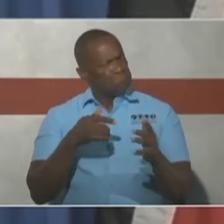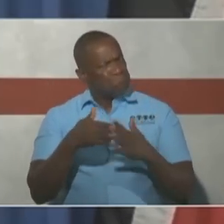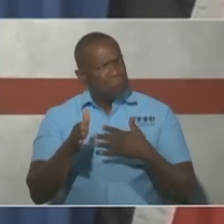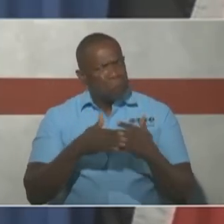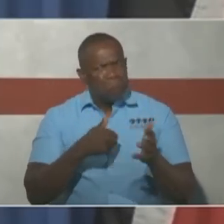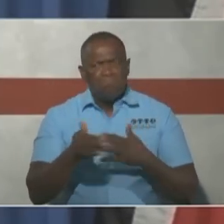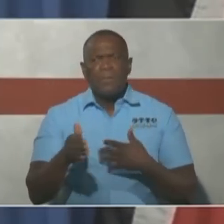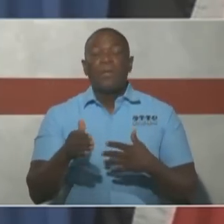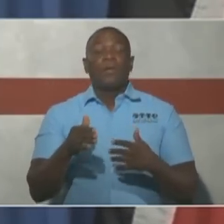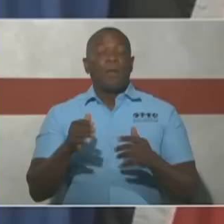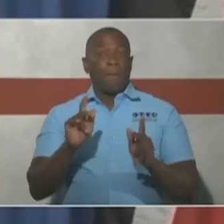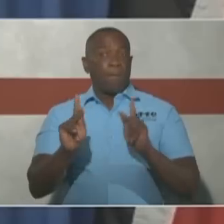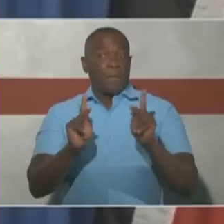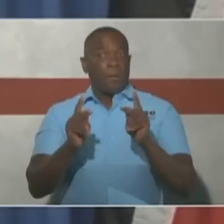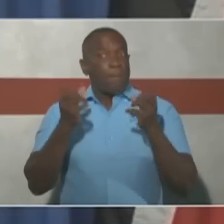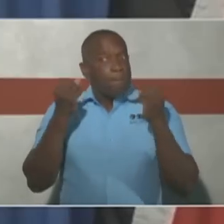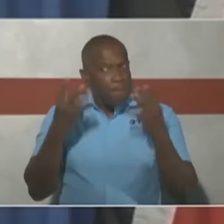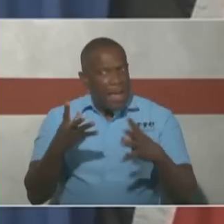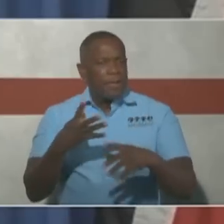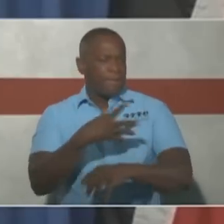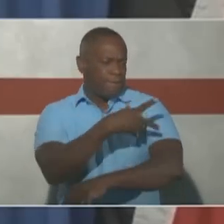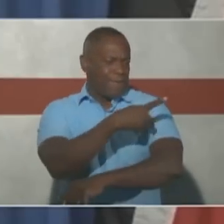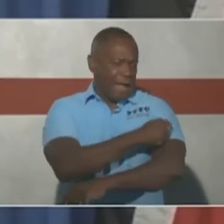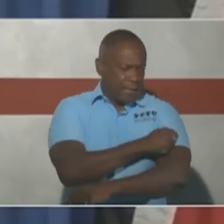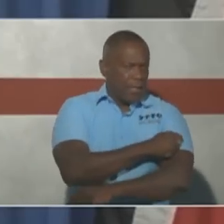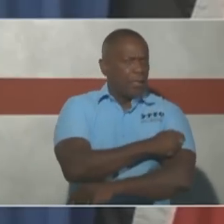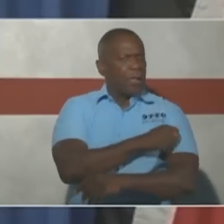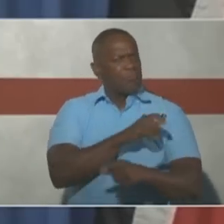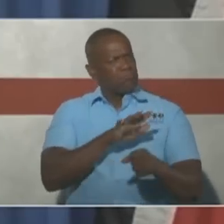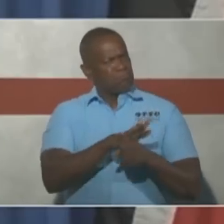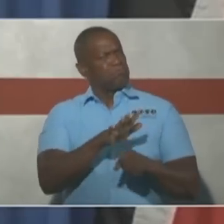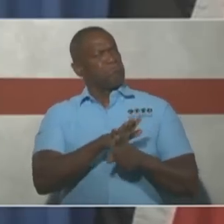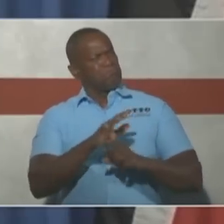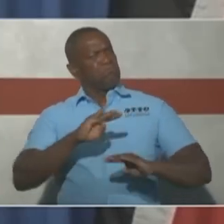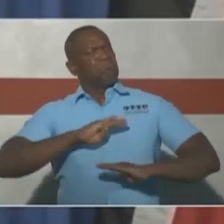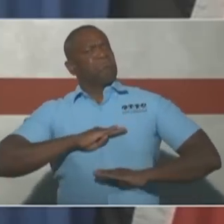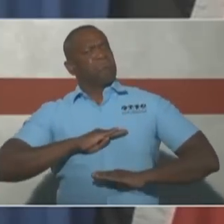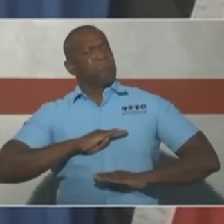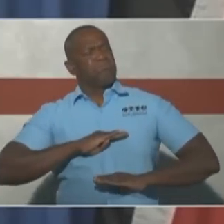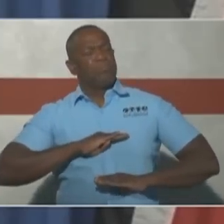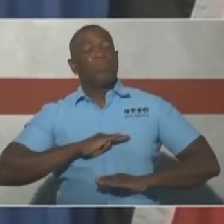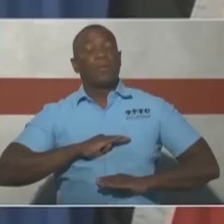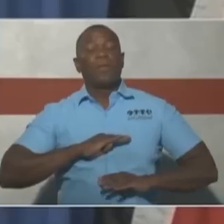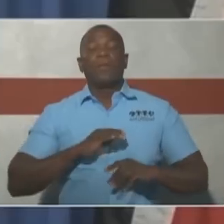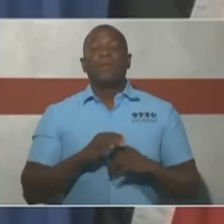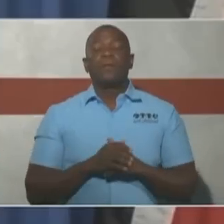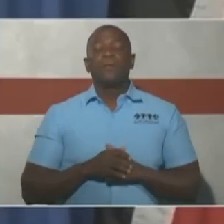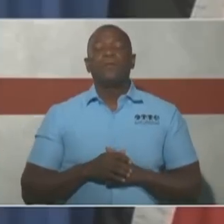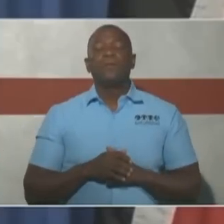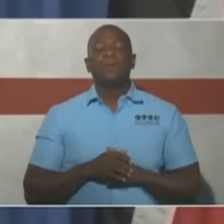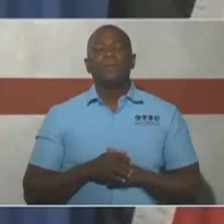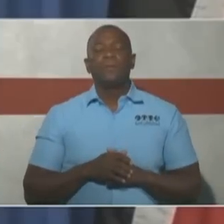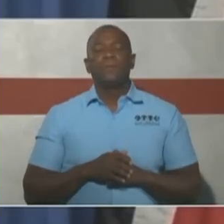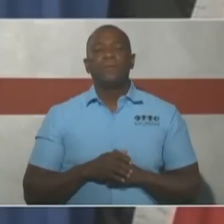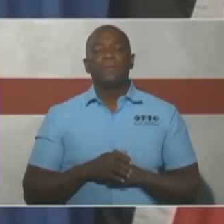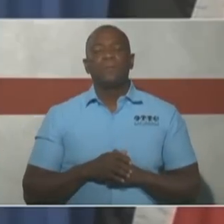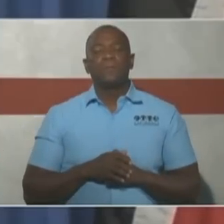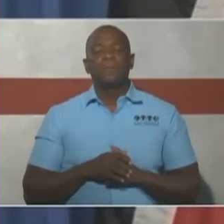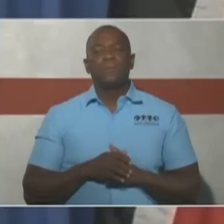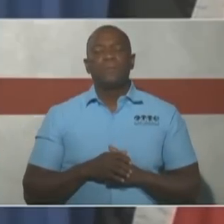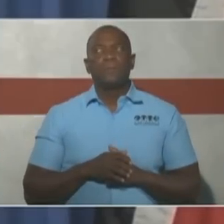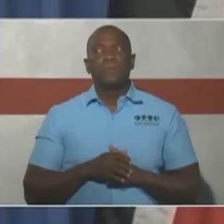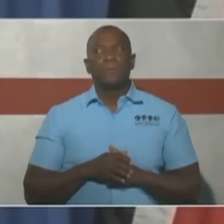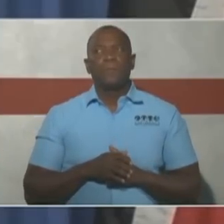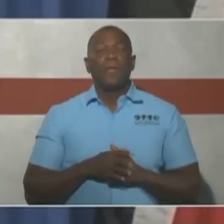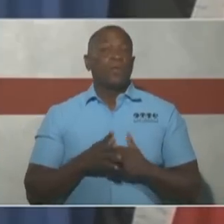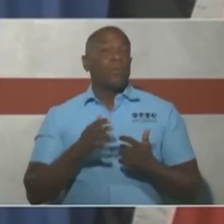having been vaccinated to a significant level, and also known or unknown to the individuals, would